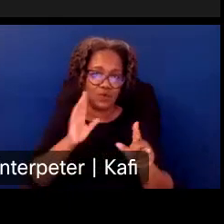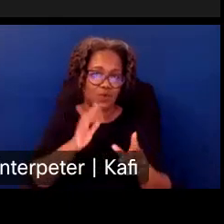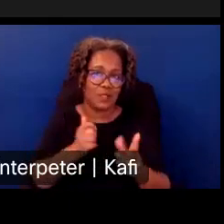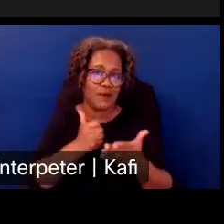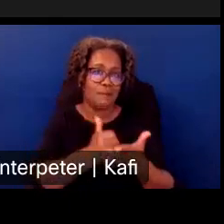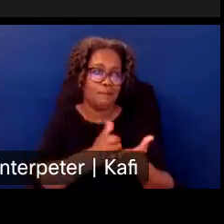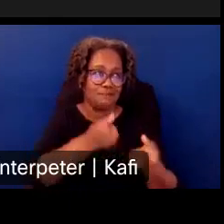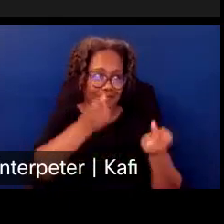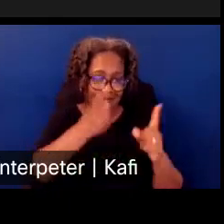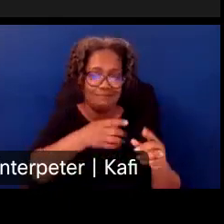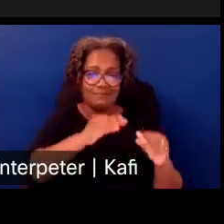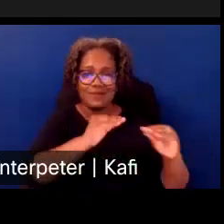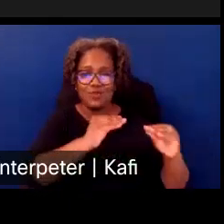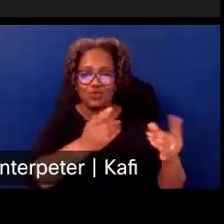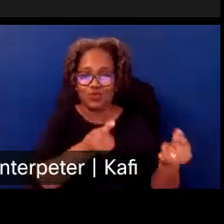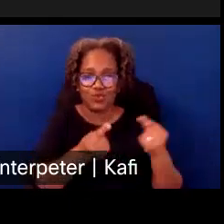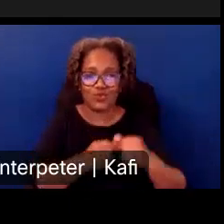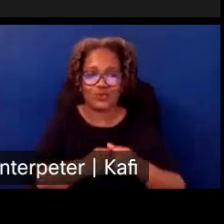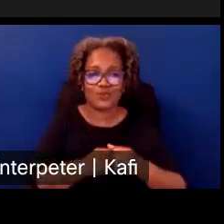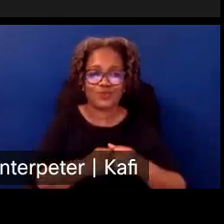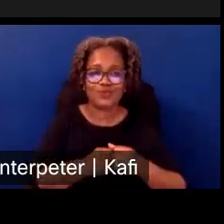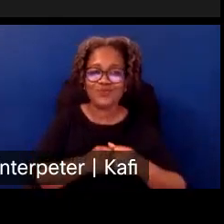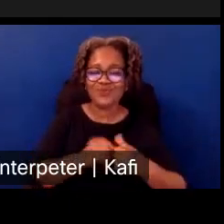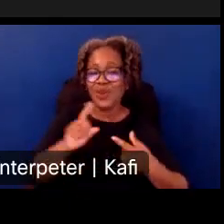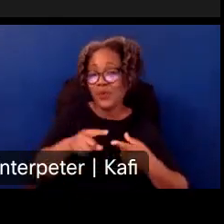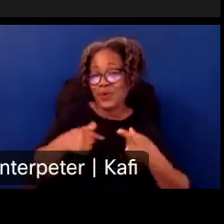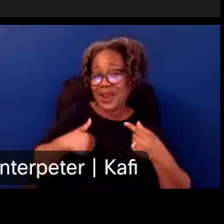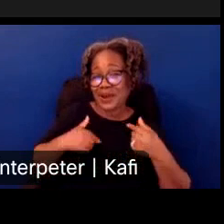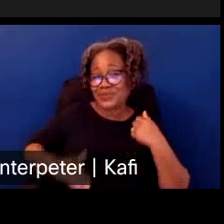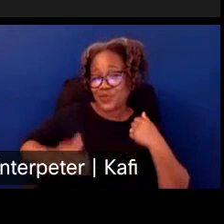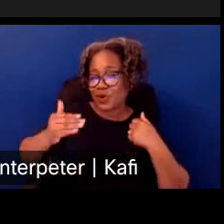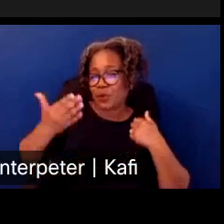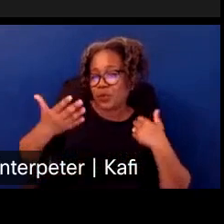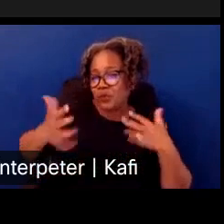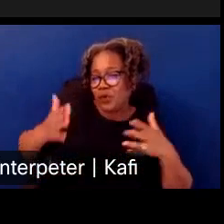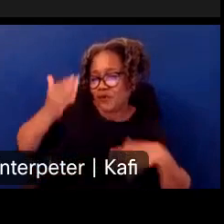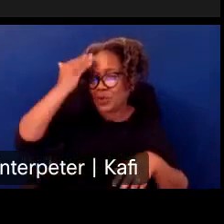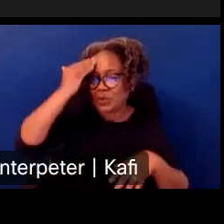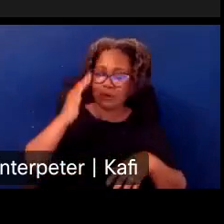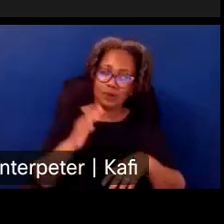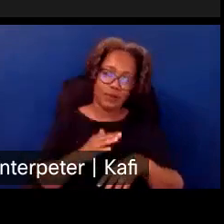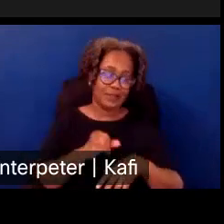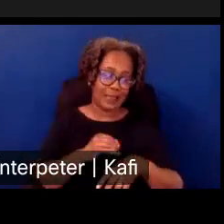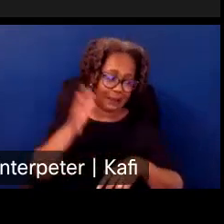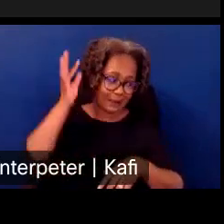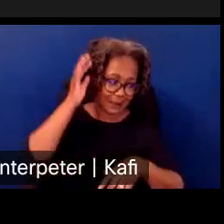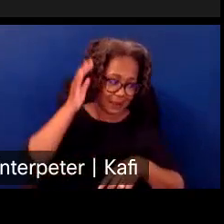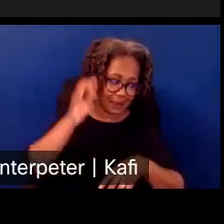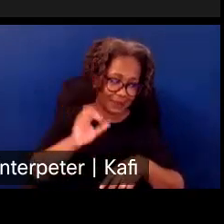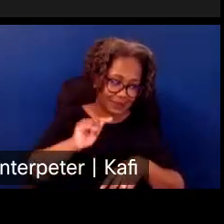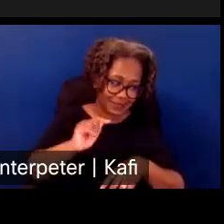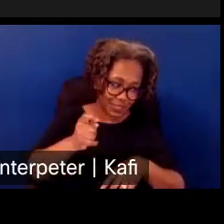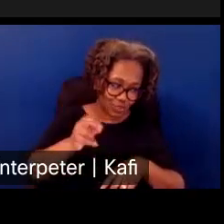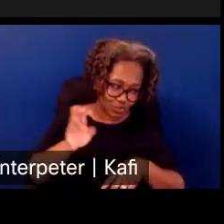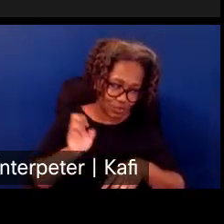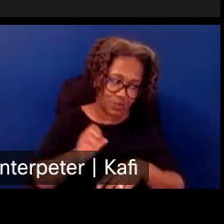have an idea of what our texture is going to do and what it's not going to do. But then you add that science behind it that your stylist